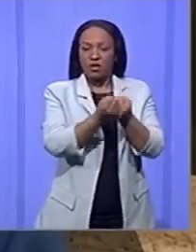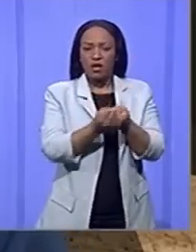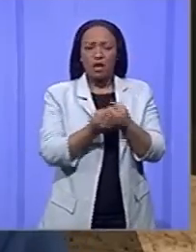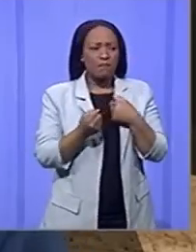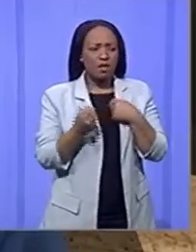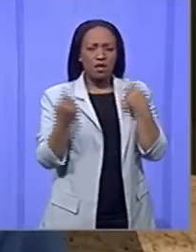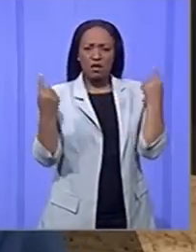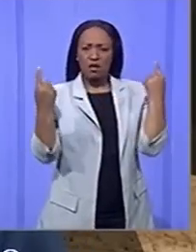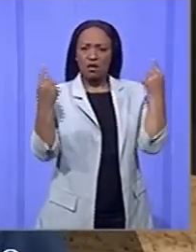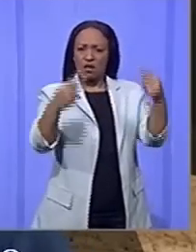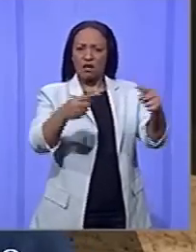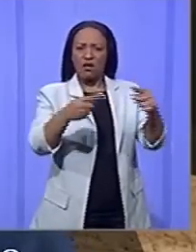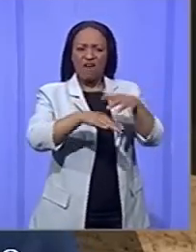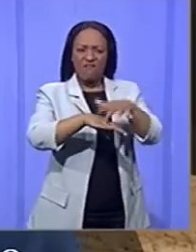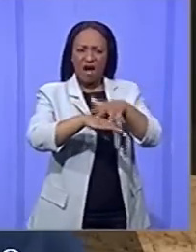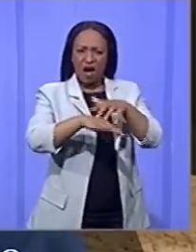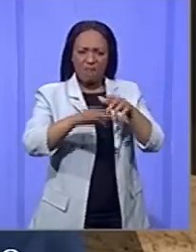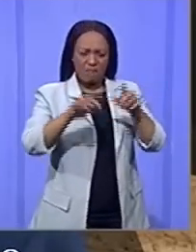tšhou.